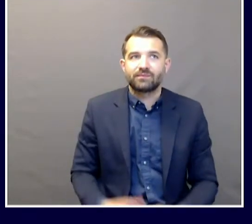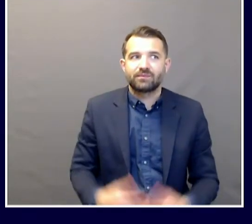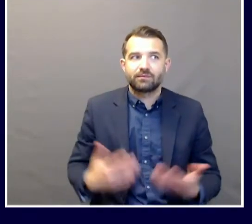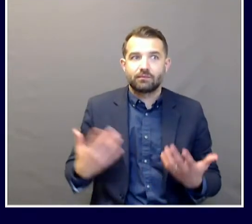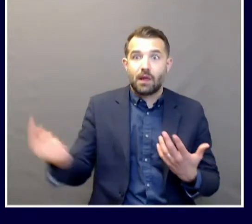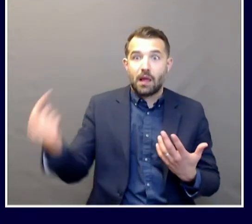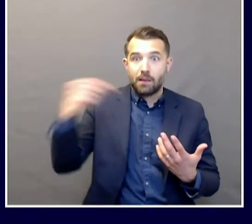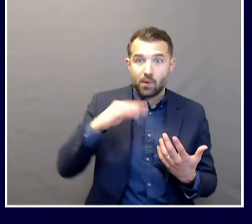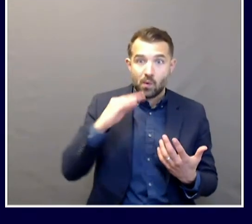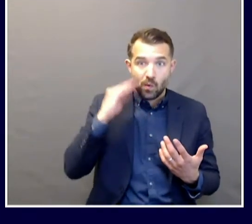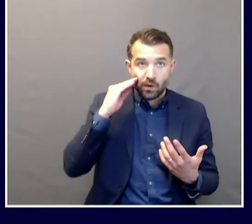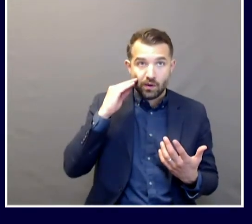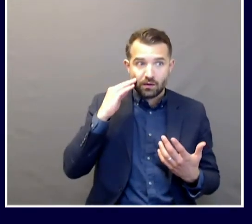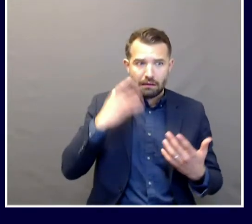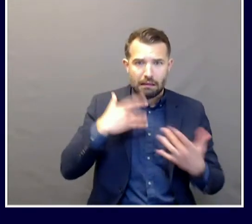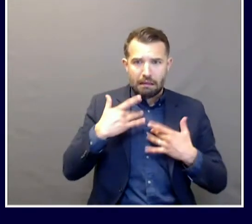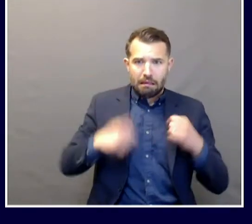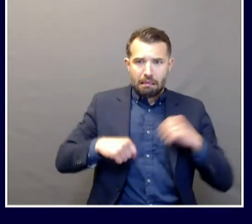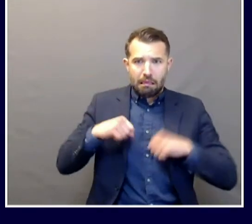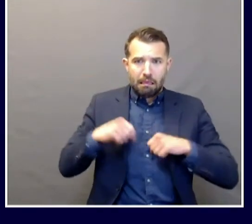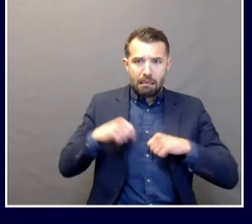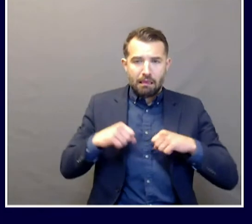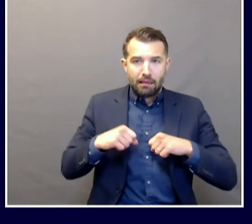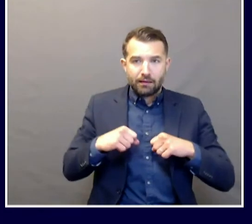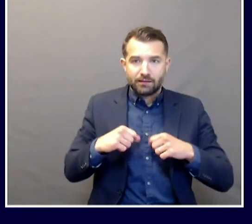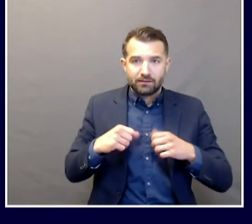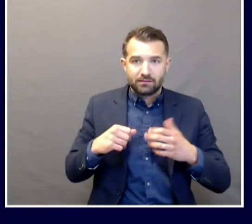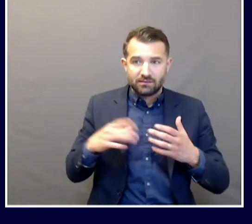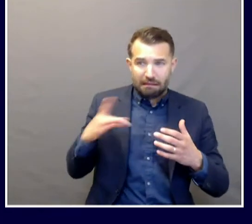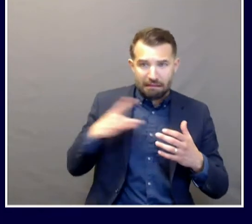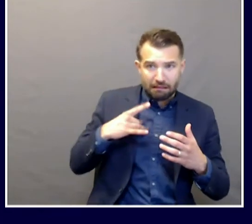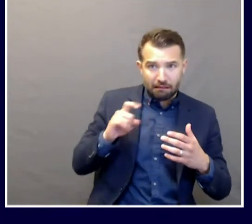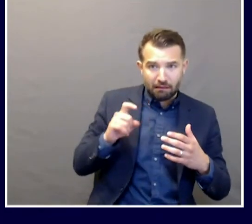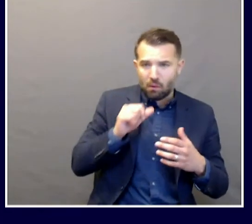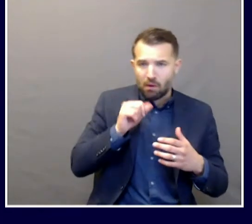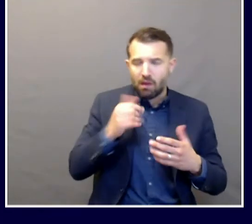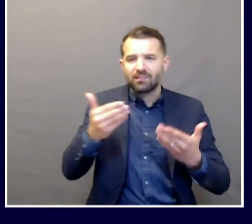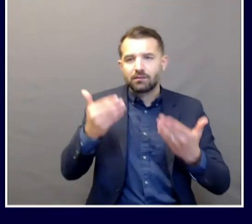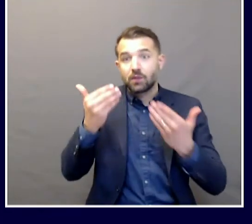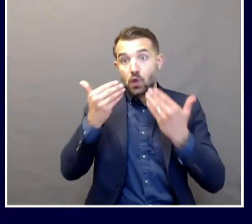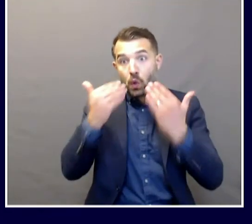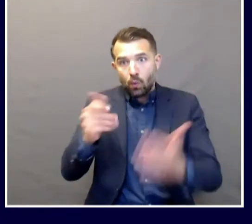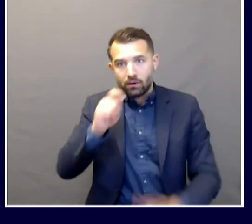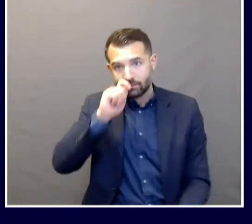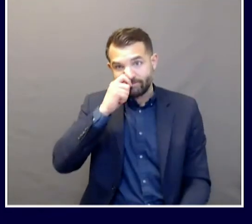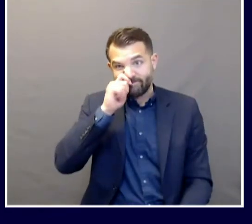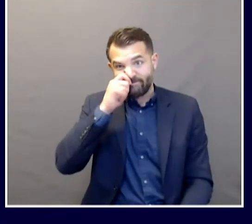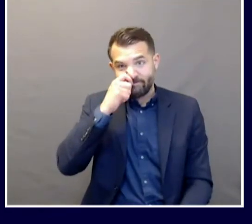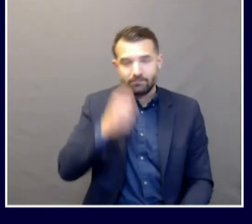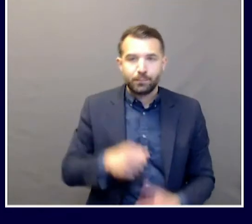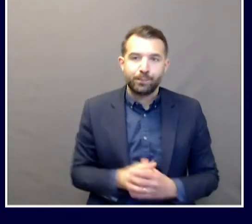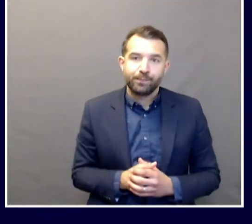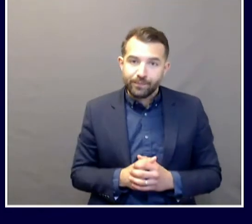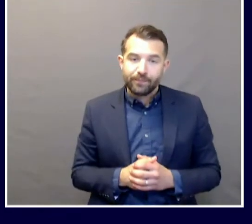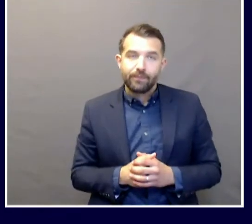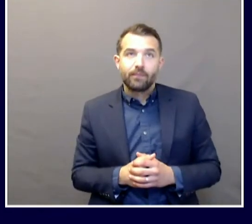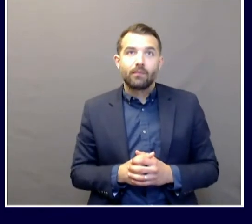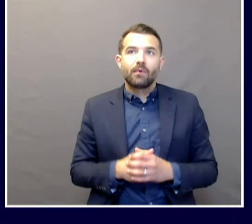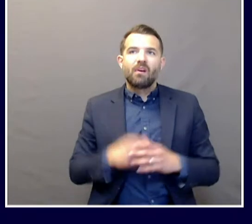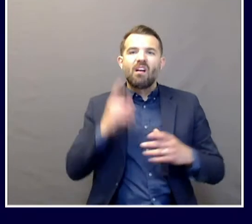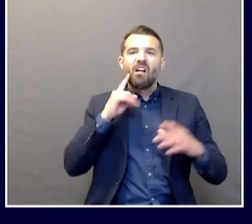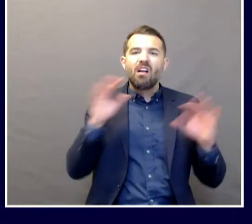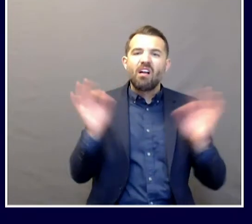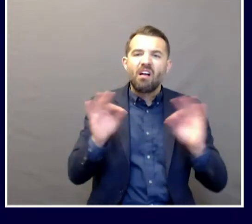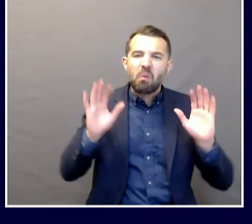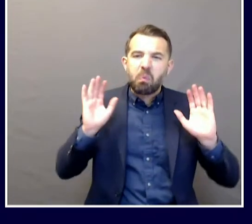go before you get back into the normal swing of things here, getting tested is the way to do it. It's not too late. I know, we're latter